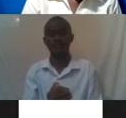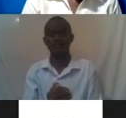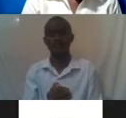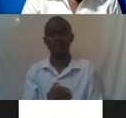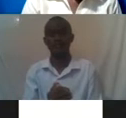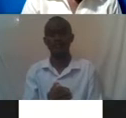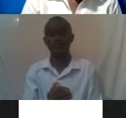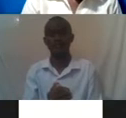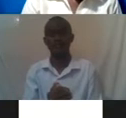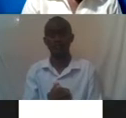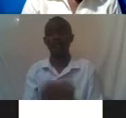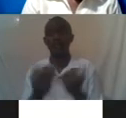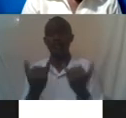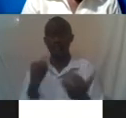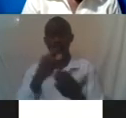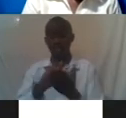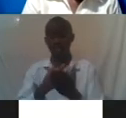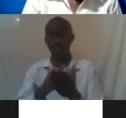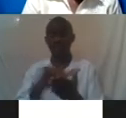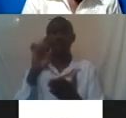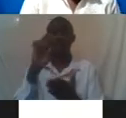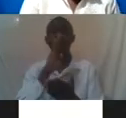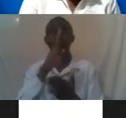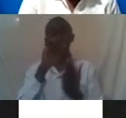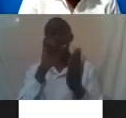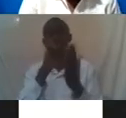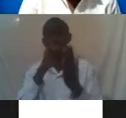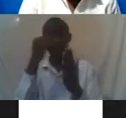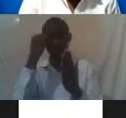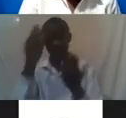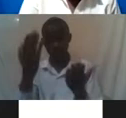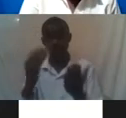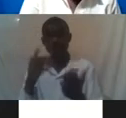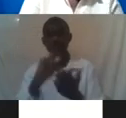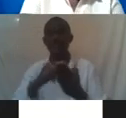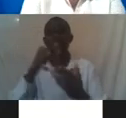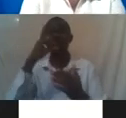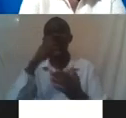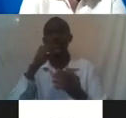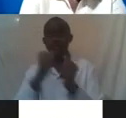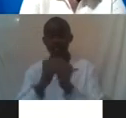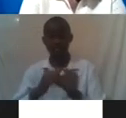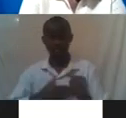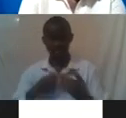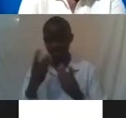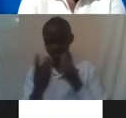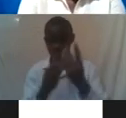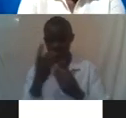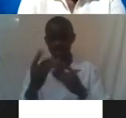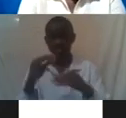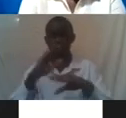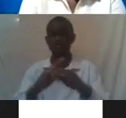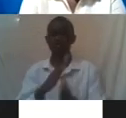that therefore must be noted. Now, so that finishes with my discussion on the